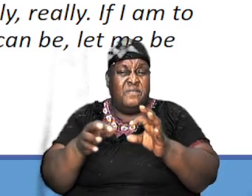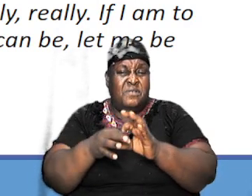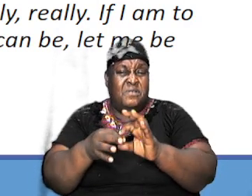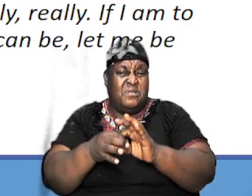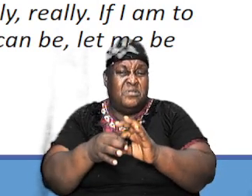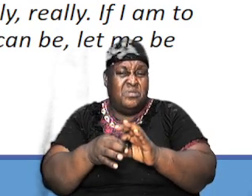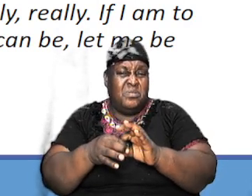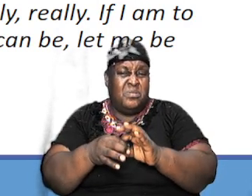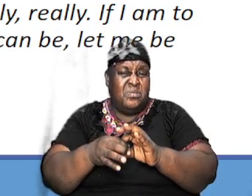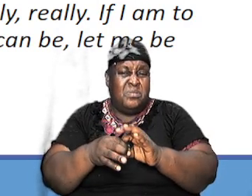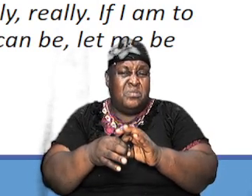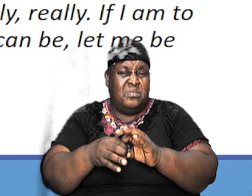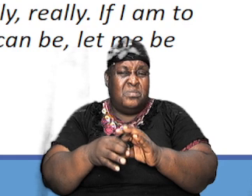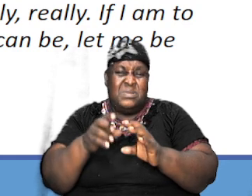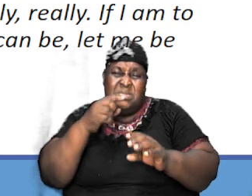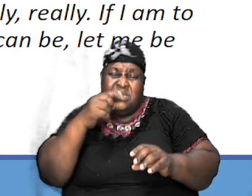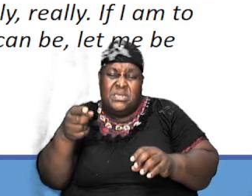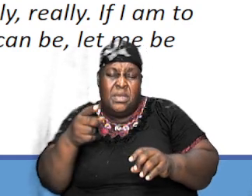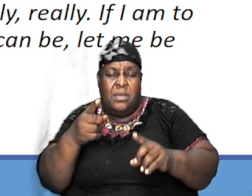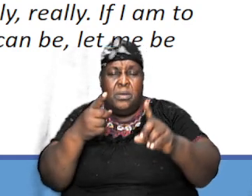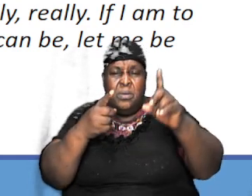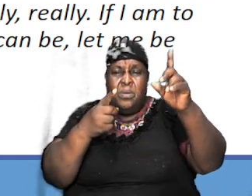am. You know,